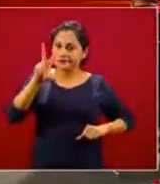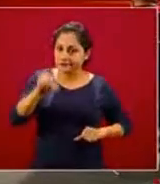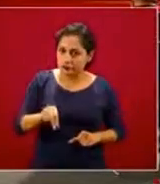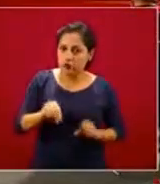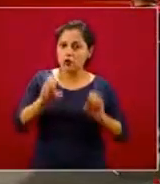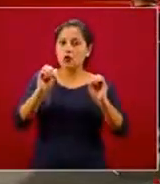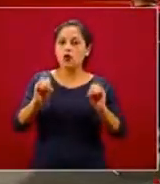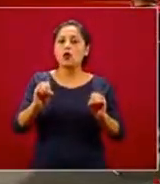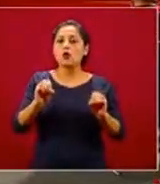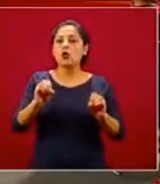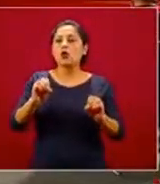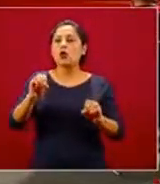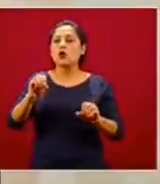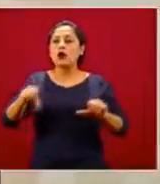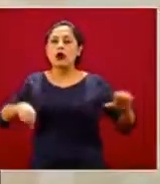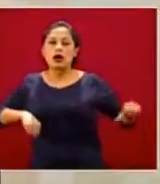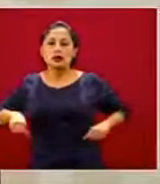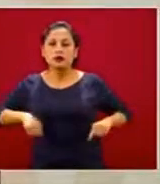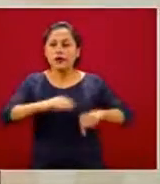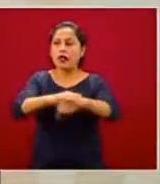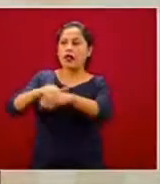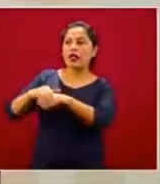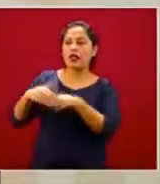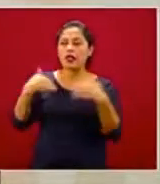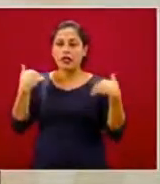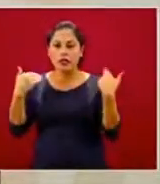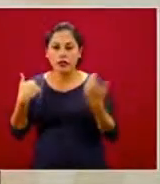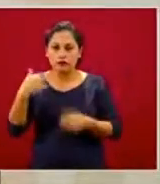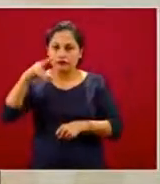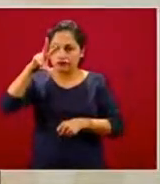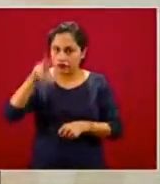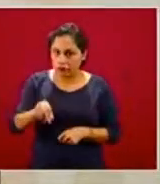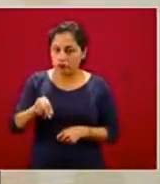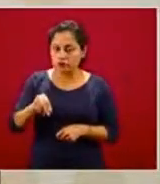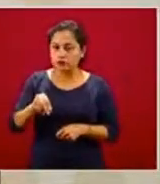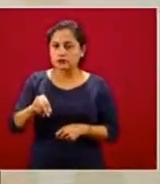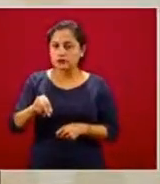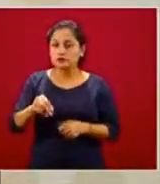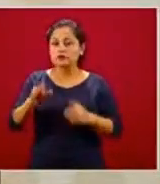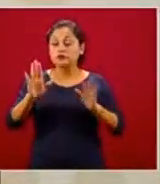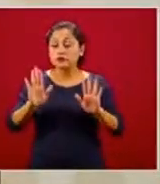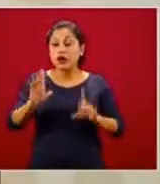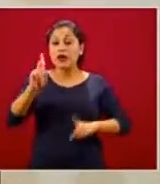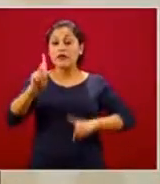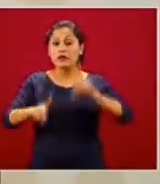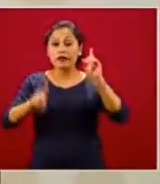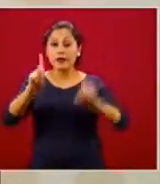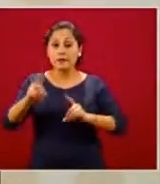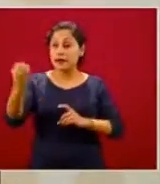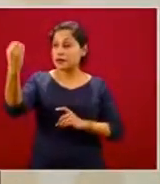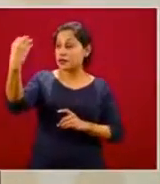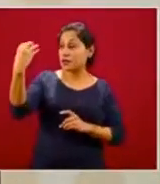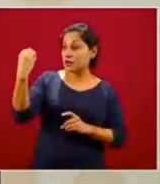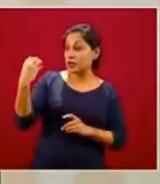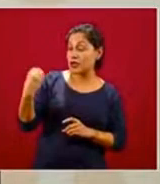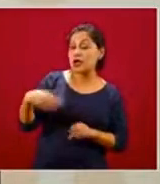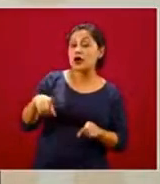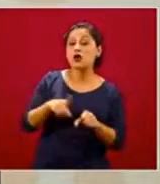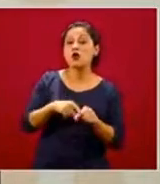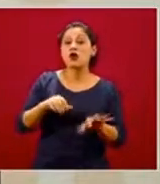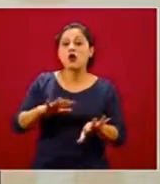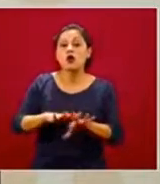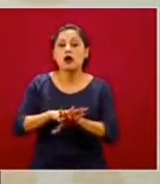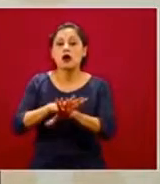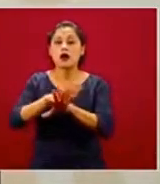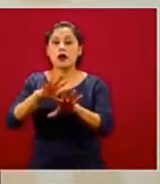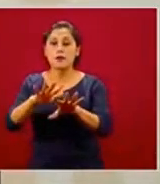up business and social activities that were not appropriate at the time unless their stoplight had